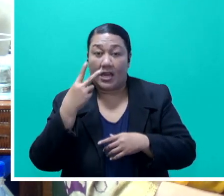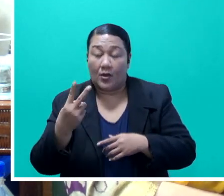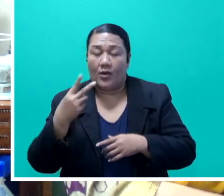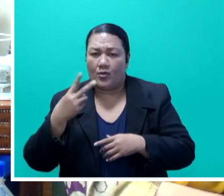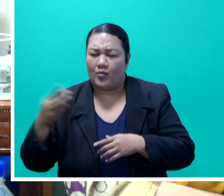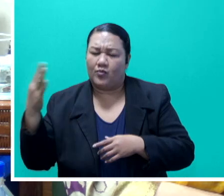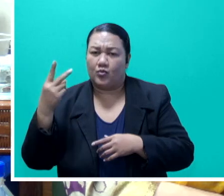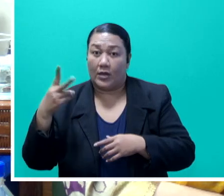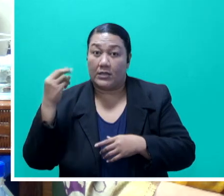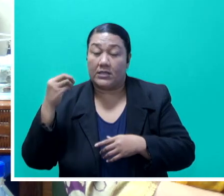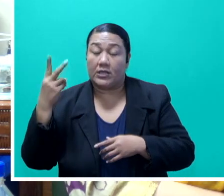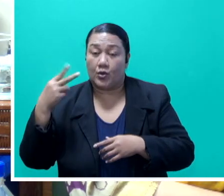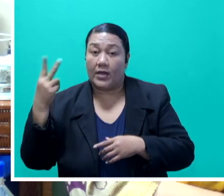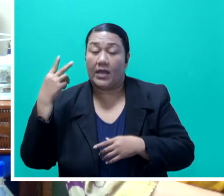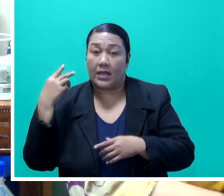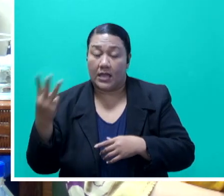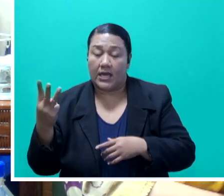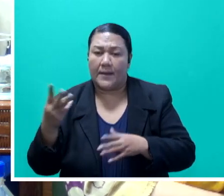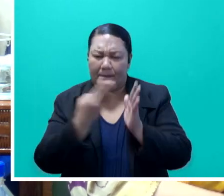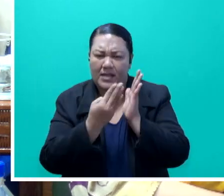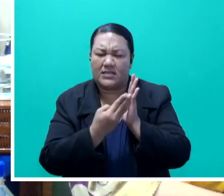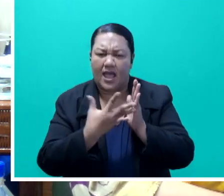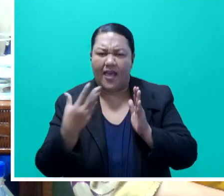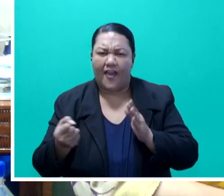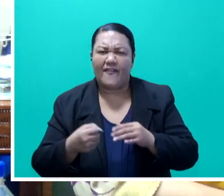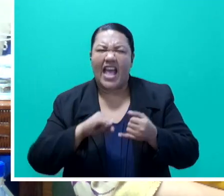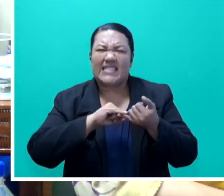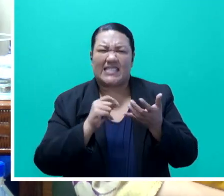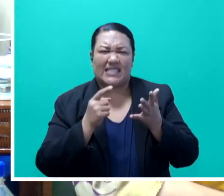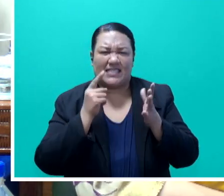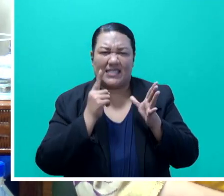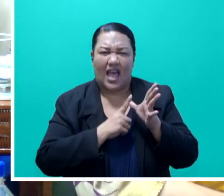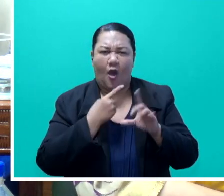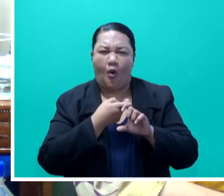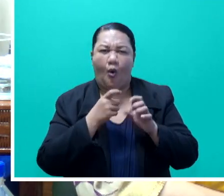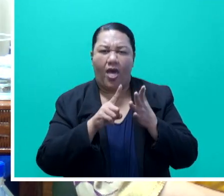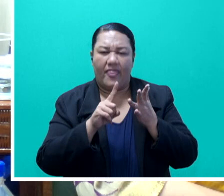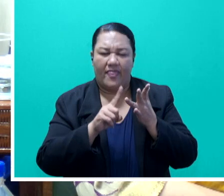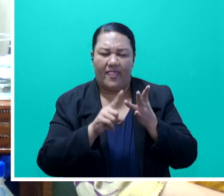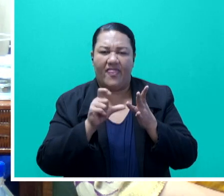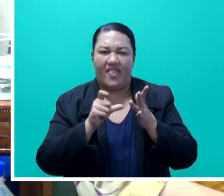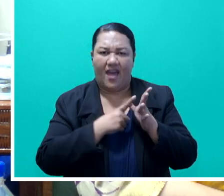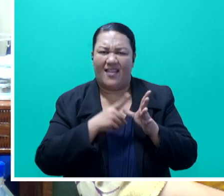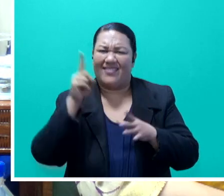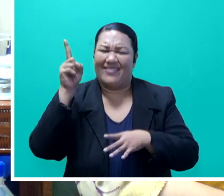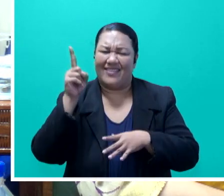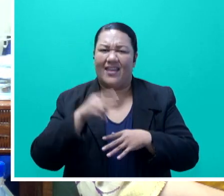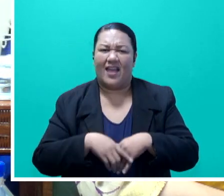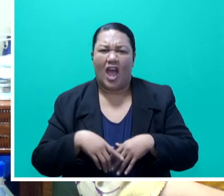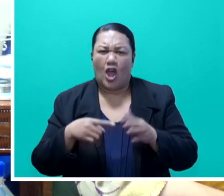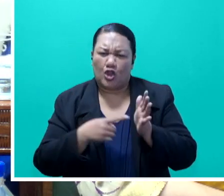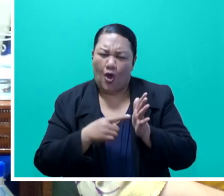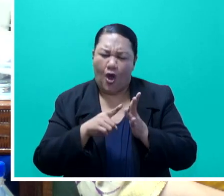Sakoda. 30% of the works have already been completed. Tavela, as I mentioned, Tore, Field